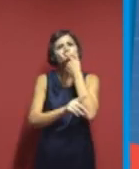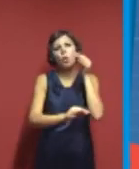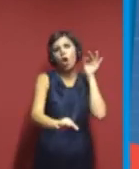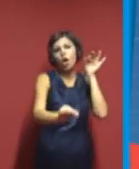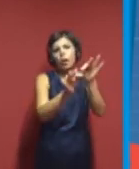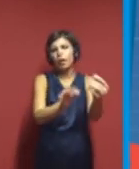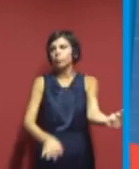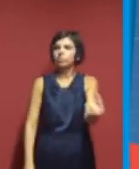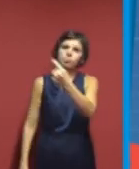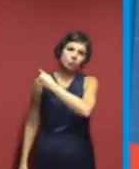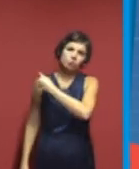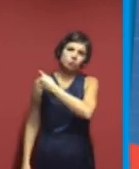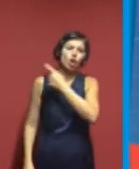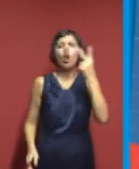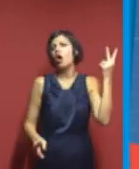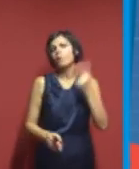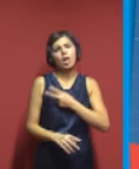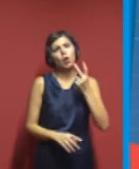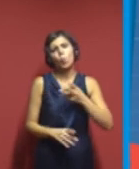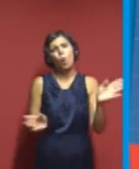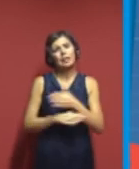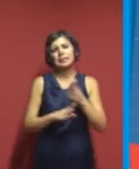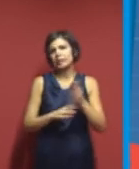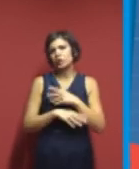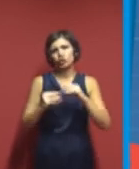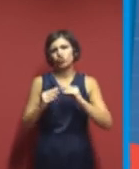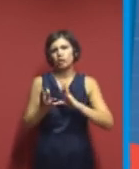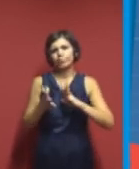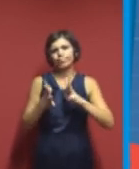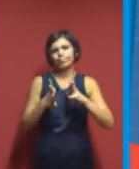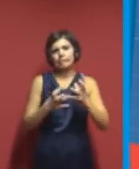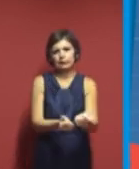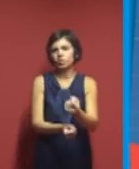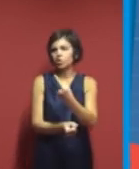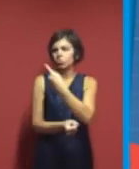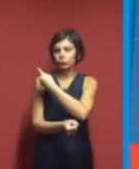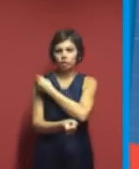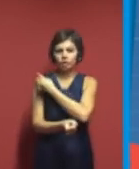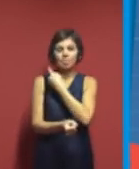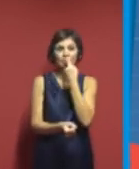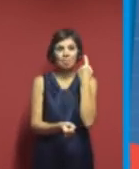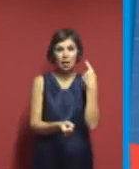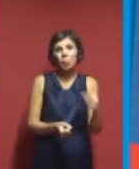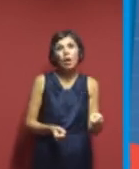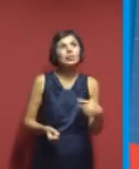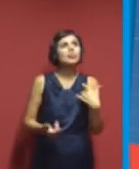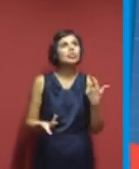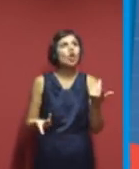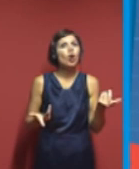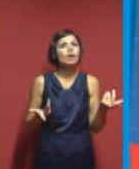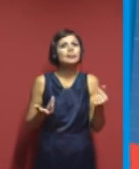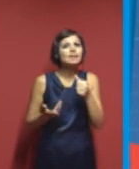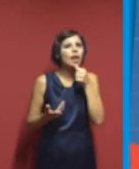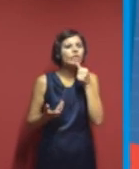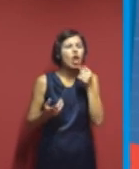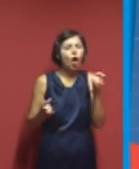That's the situation, and that's why you have to seize the day. You have to seize the day now. The world does change. It changes with